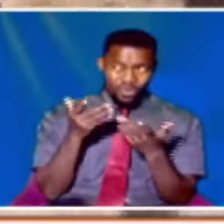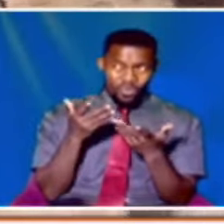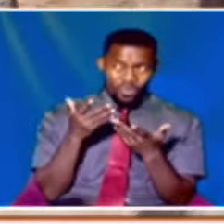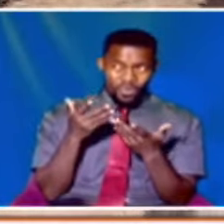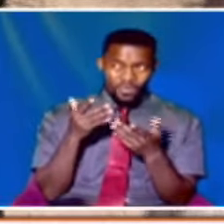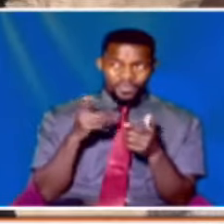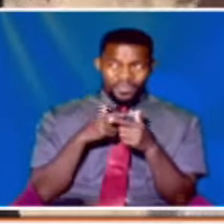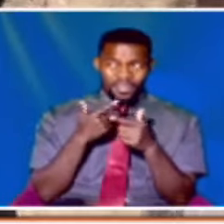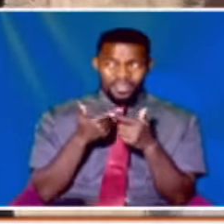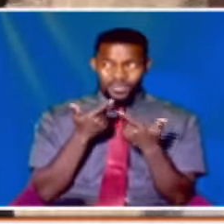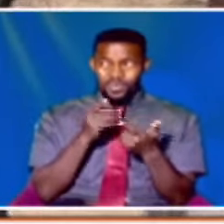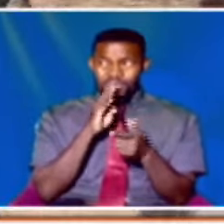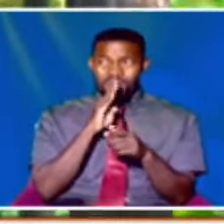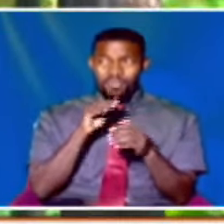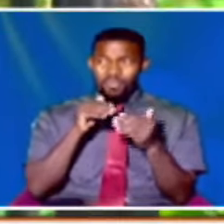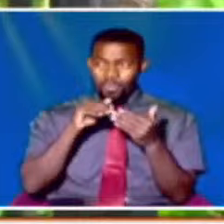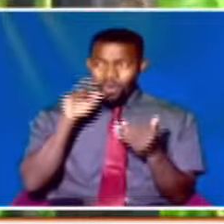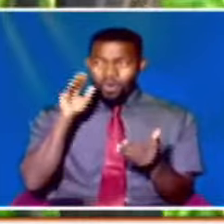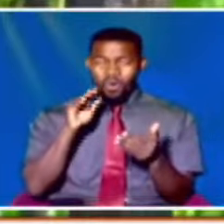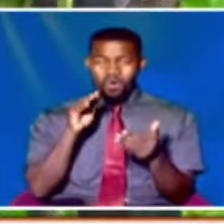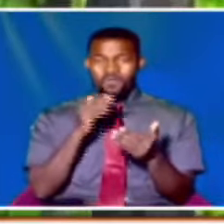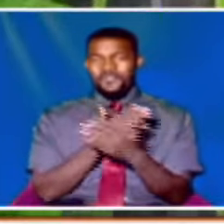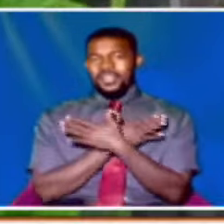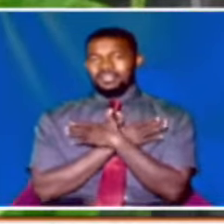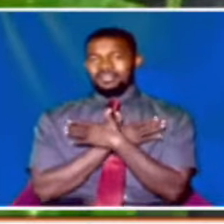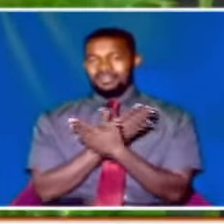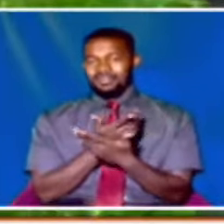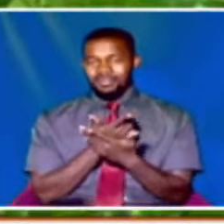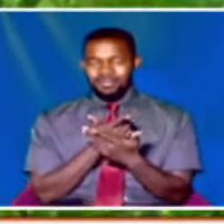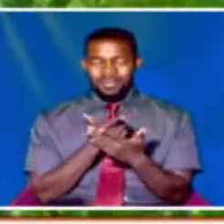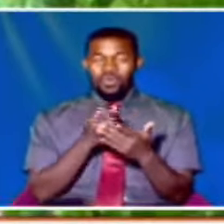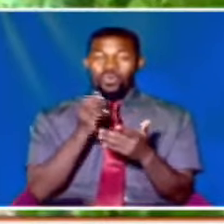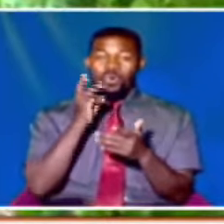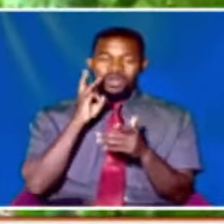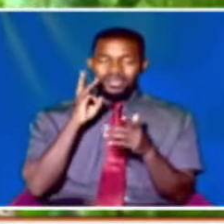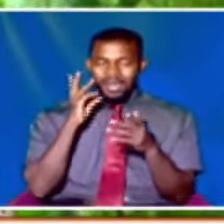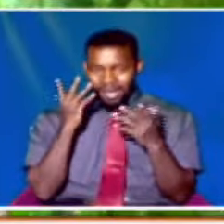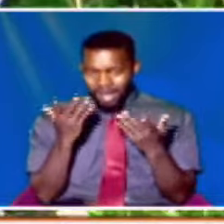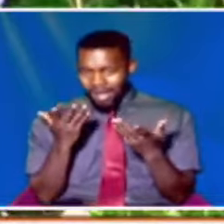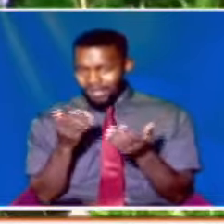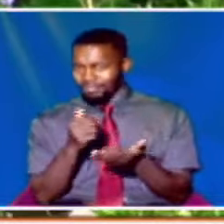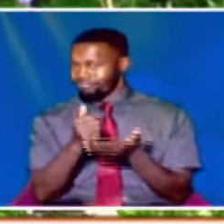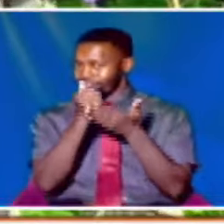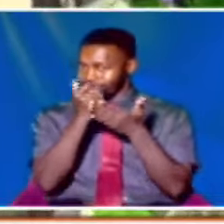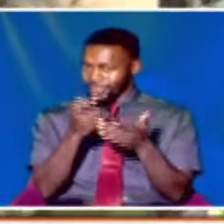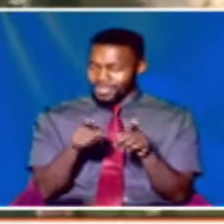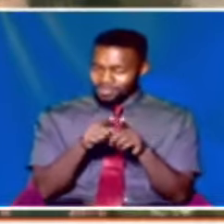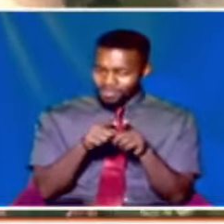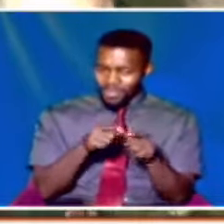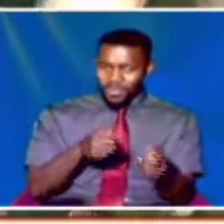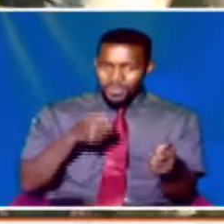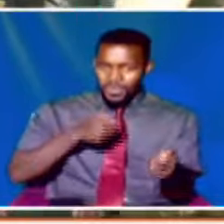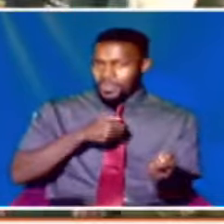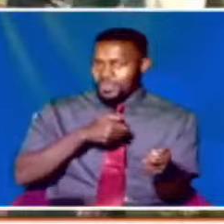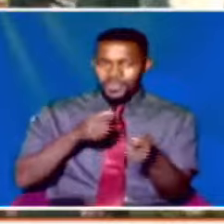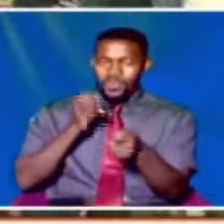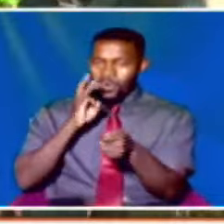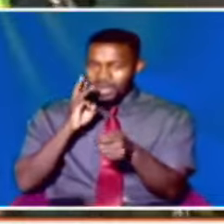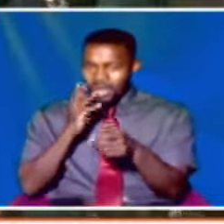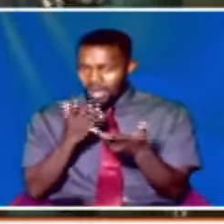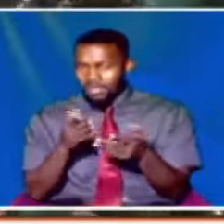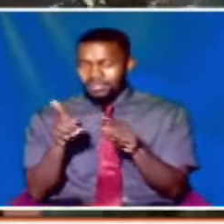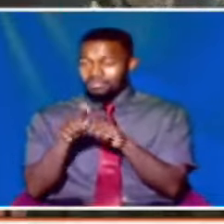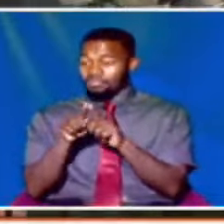be so closer with it. From fetching water to spraying her farm and ferrying her vegetables to her neighbors, Ruto